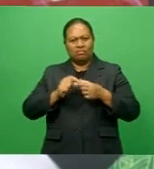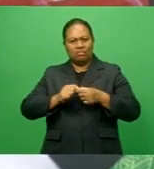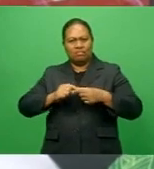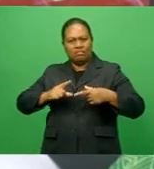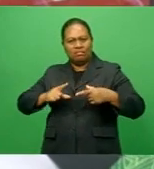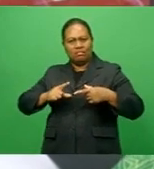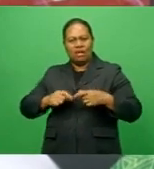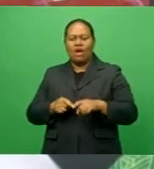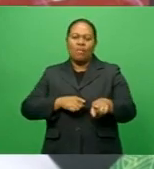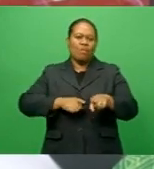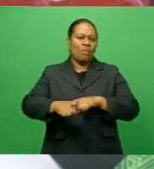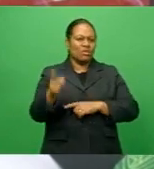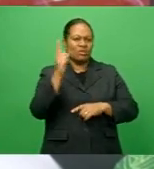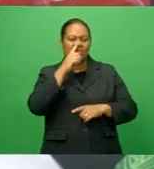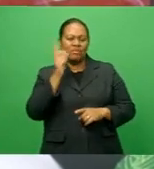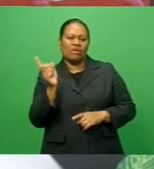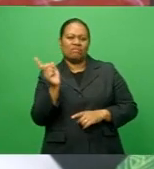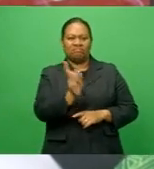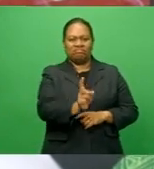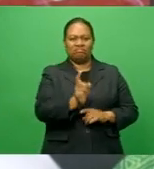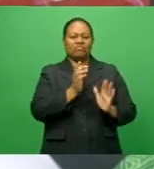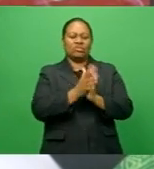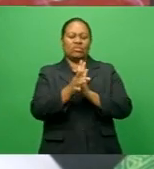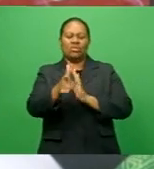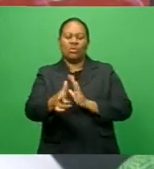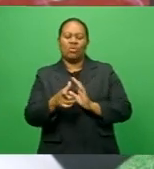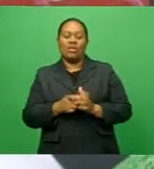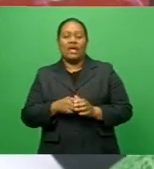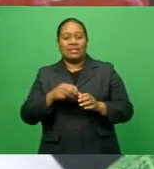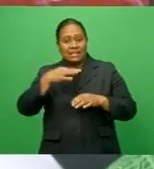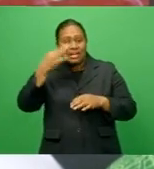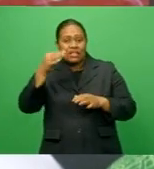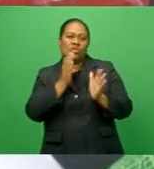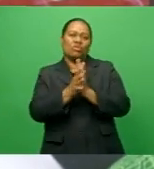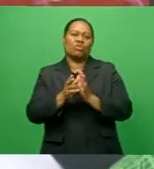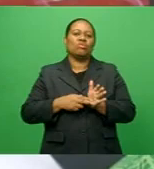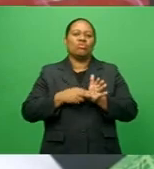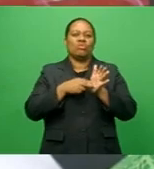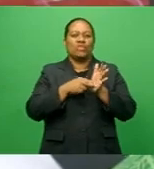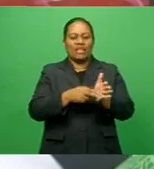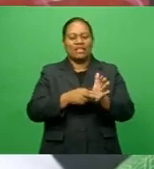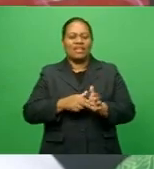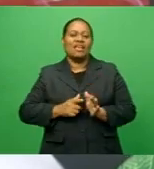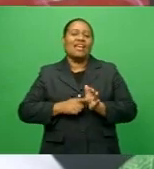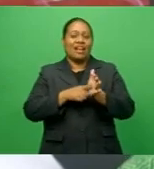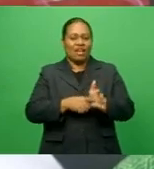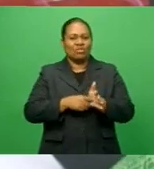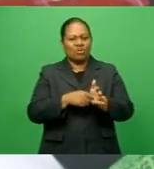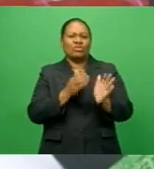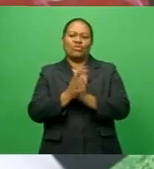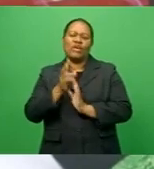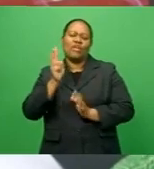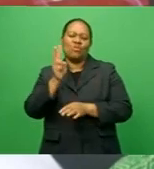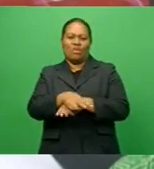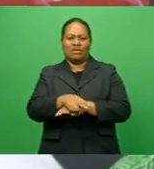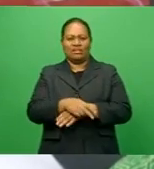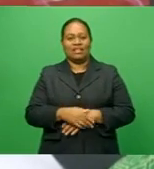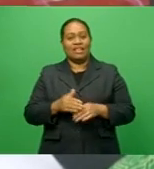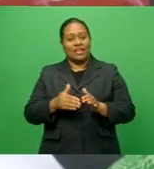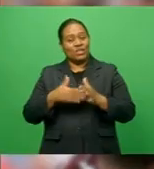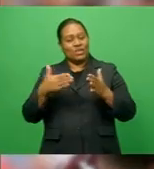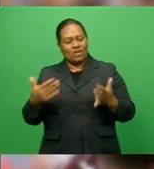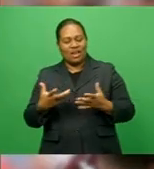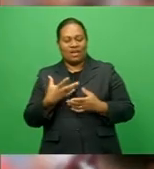of people travel from Singatoka to watch boxing in Nandi and Lautoka. So it took us big heart to invest in boxing in